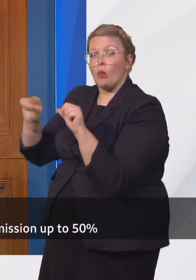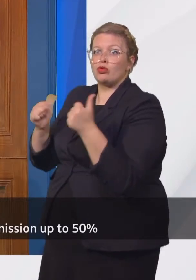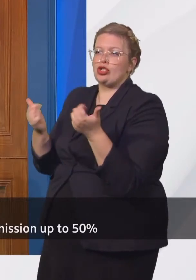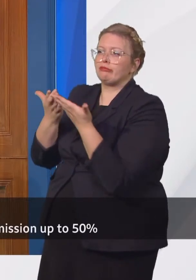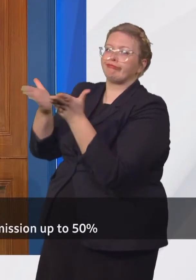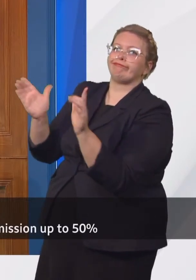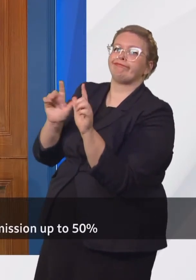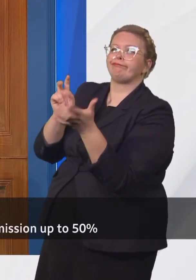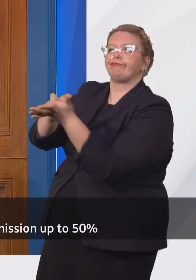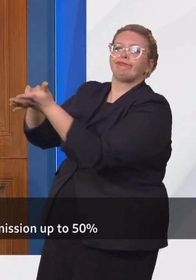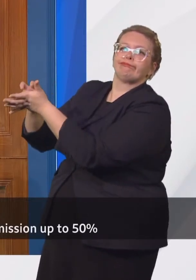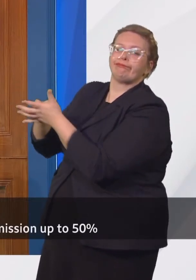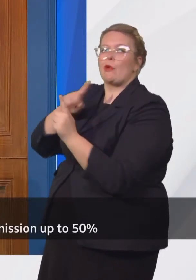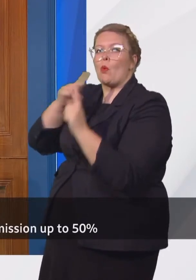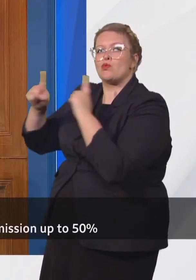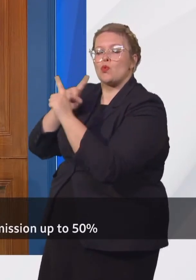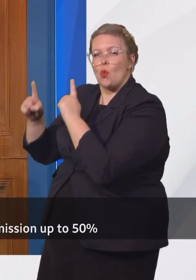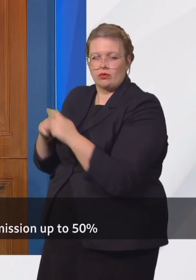the constraints of what we can